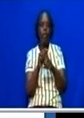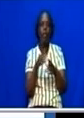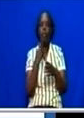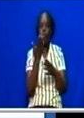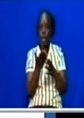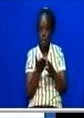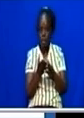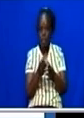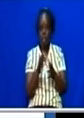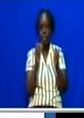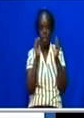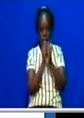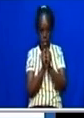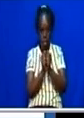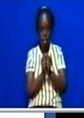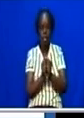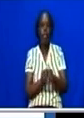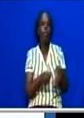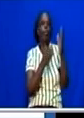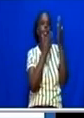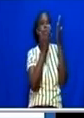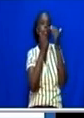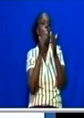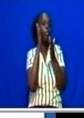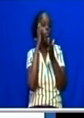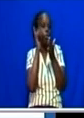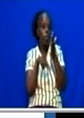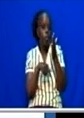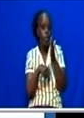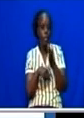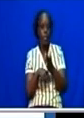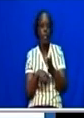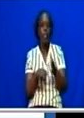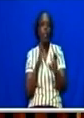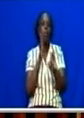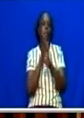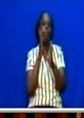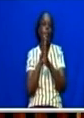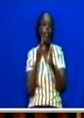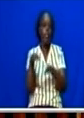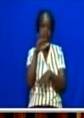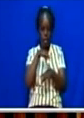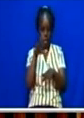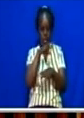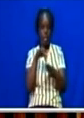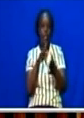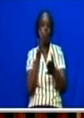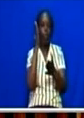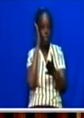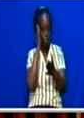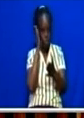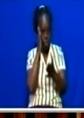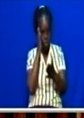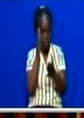is 10 marks. So what are we supposed to note? So there are key areas that we need to note before we attempt the